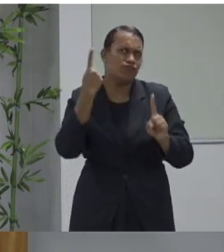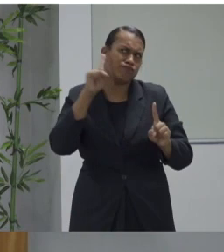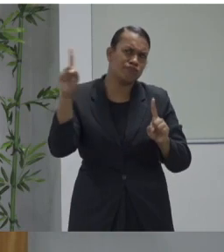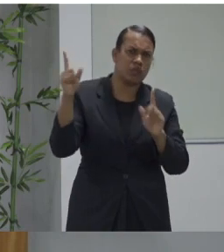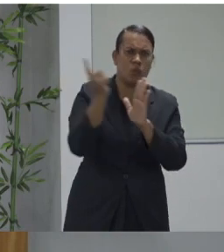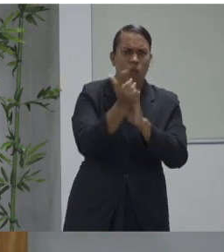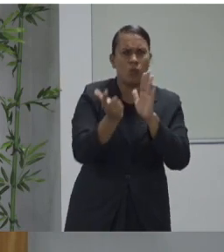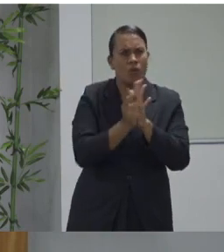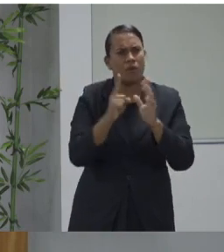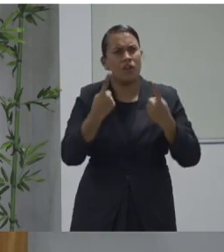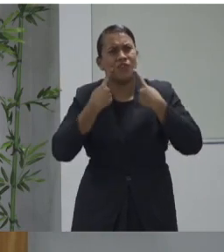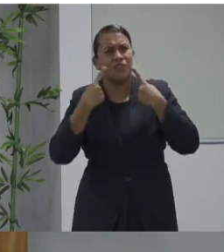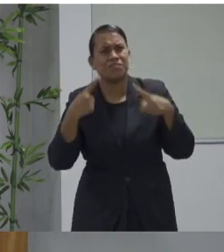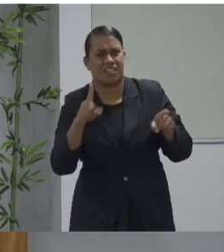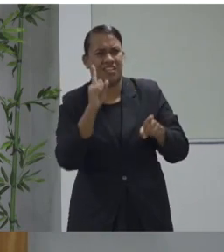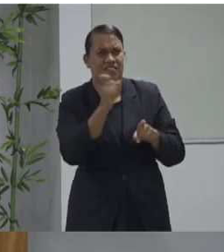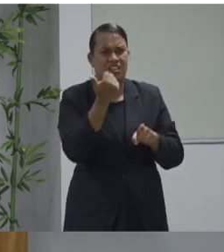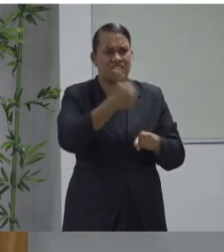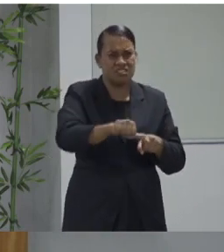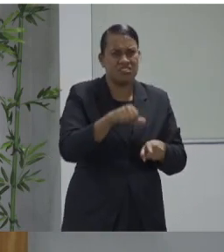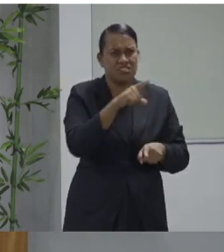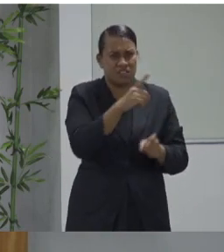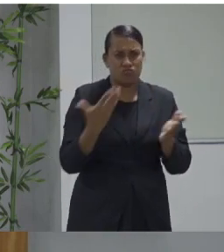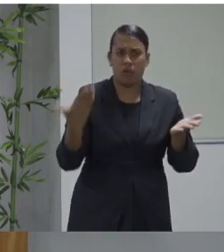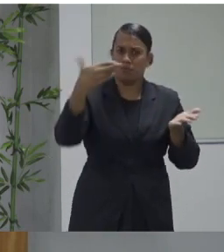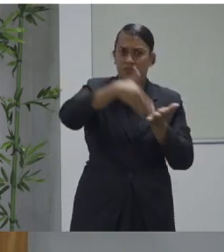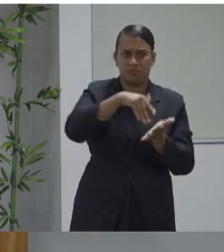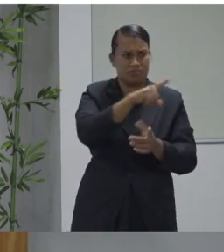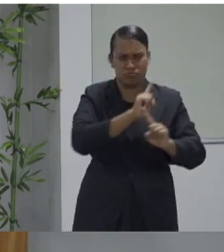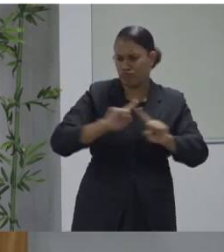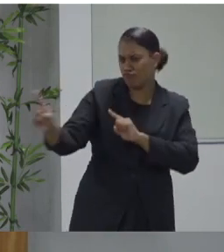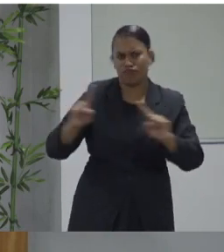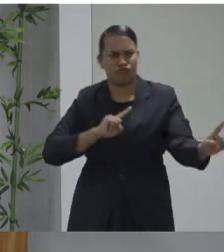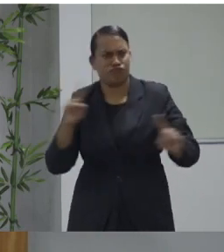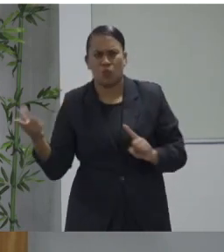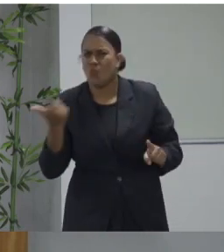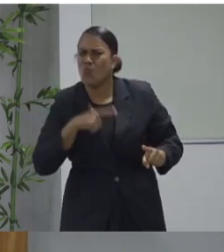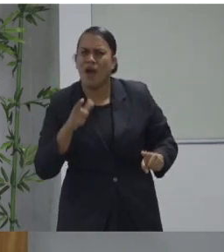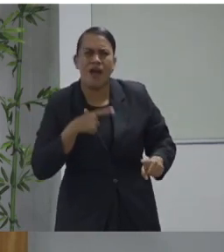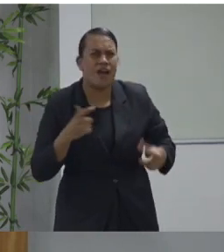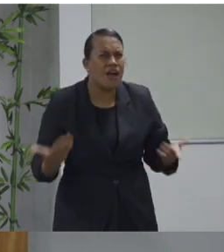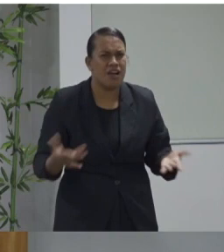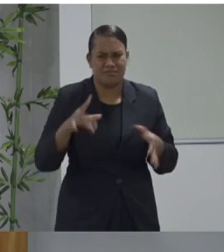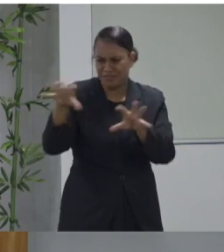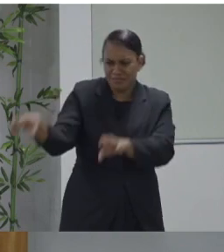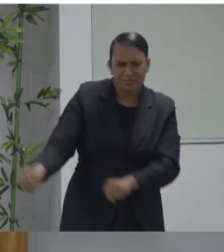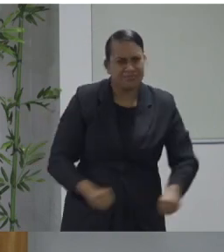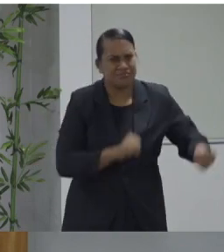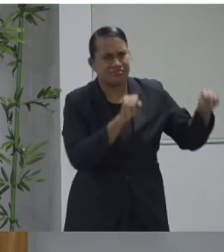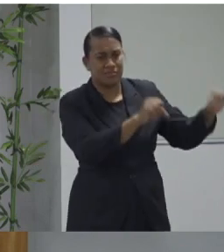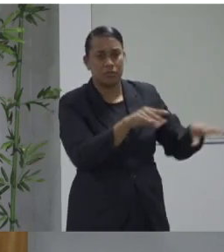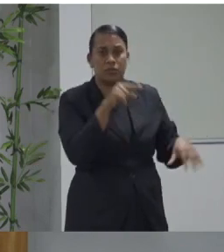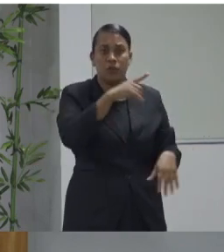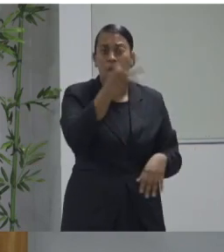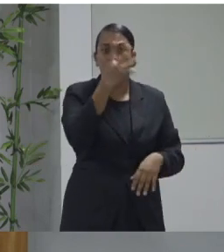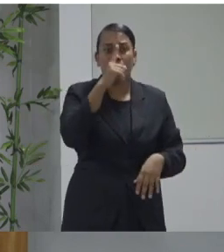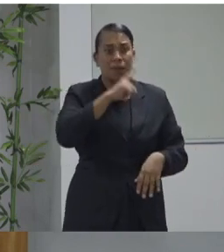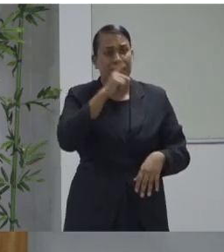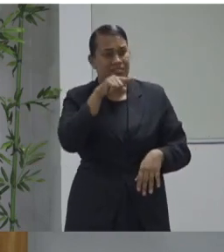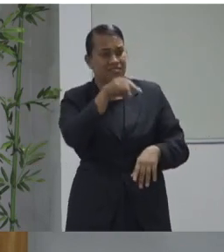which were in place by the time he got back into the country, why have you not taken in these people and put them into